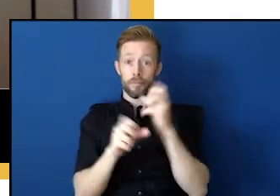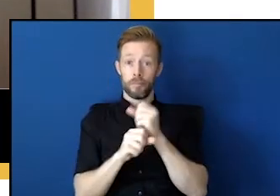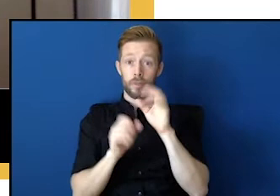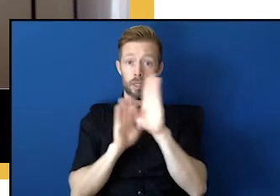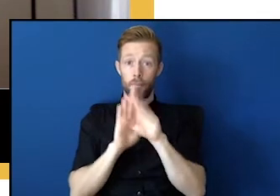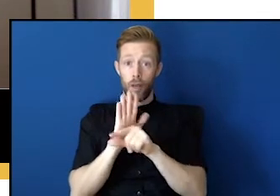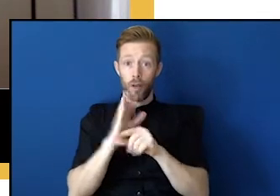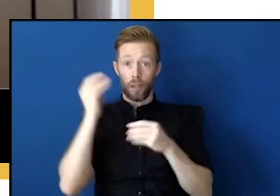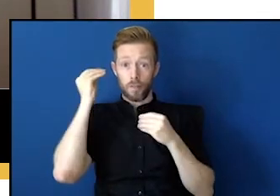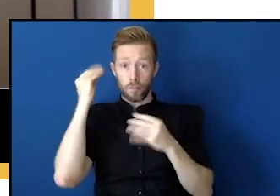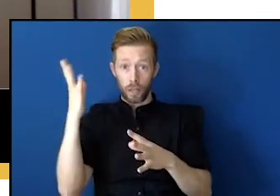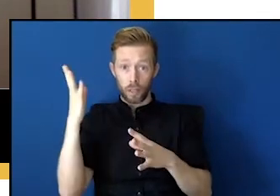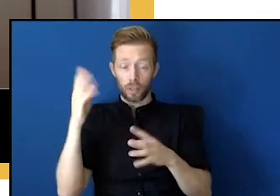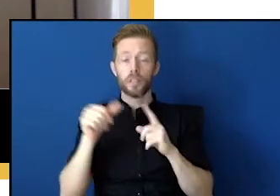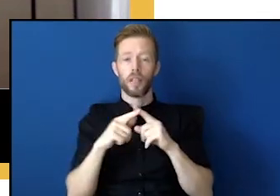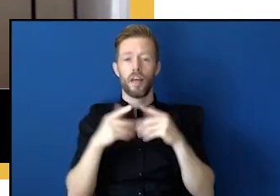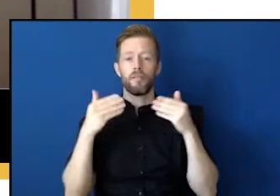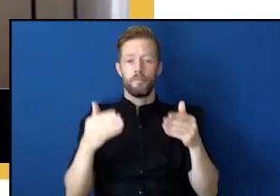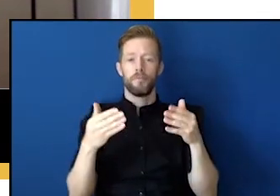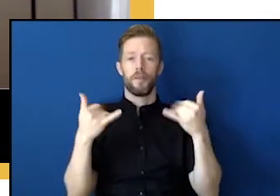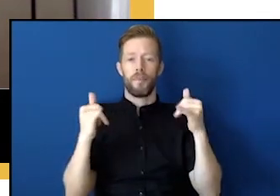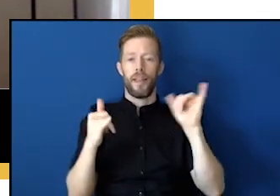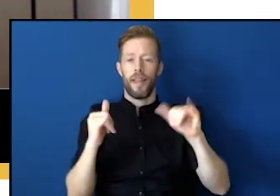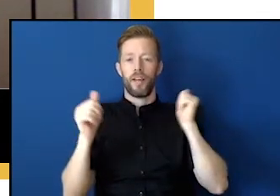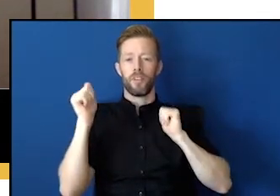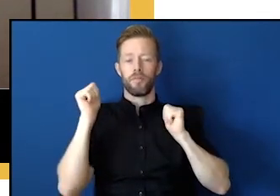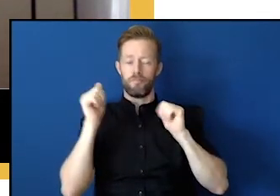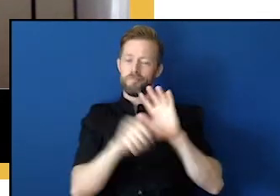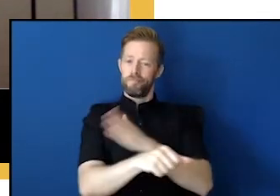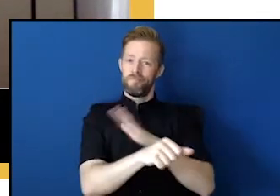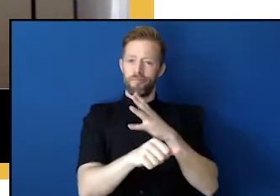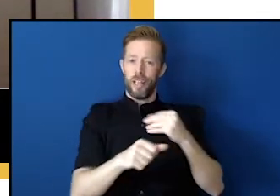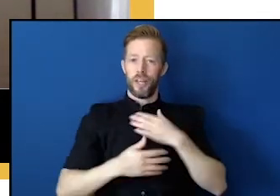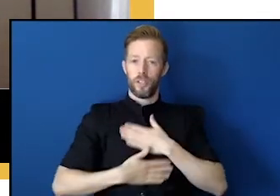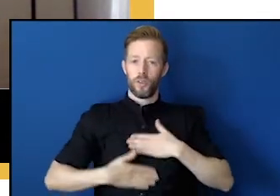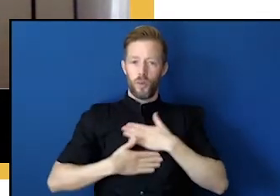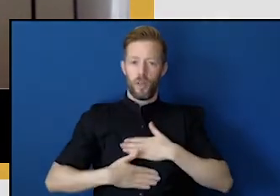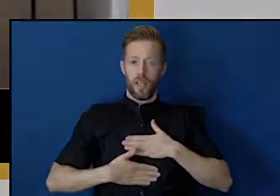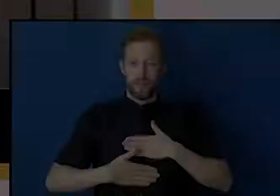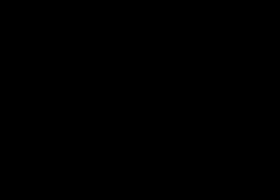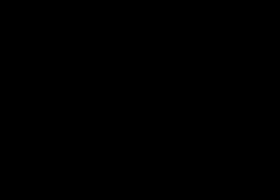some background information, play the song and enjoy.